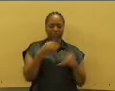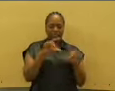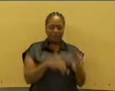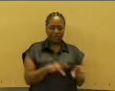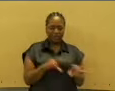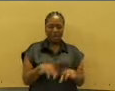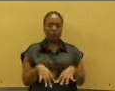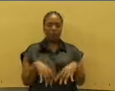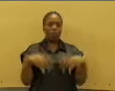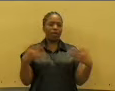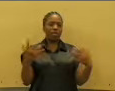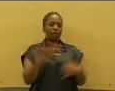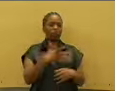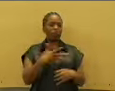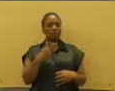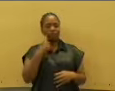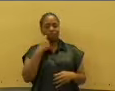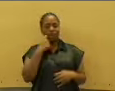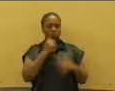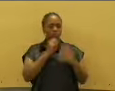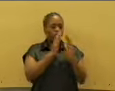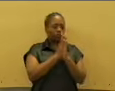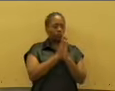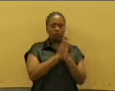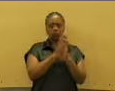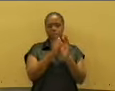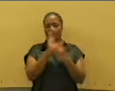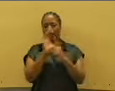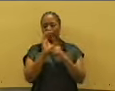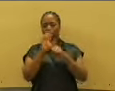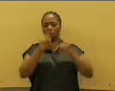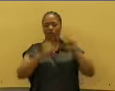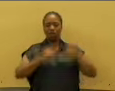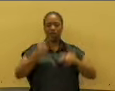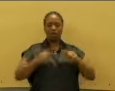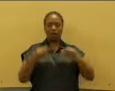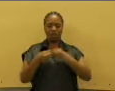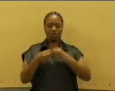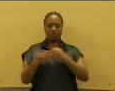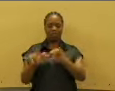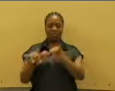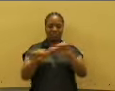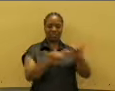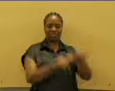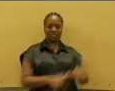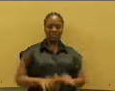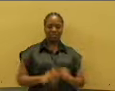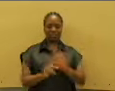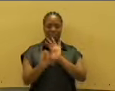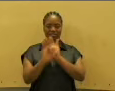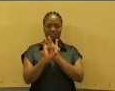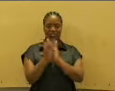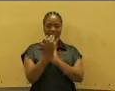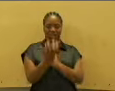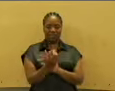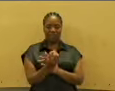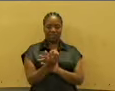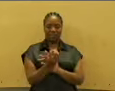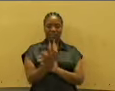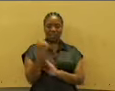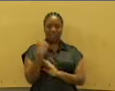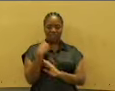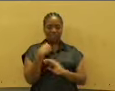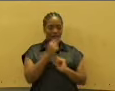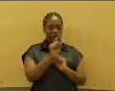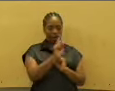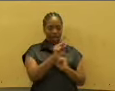whether it be gender, sexuality, religion, race, or many of the other defining aspects of identity, there exist intra-group